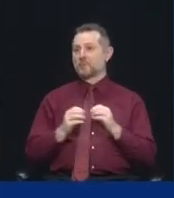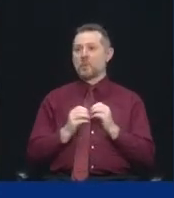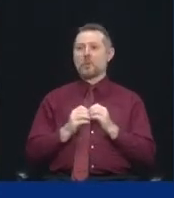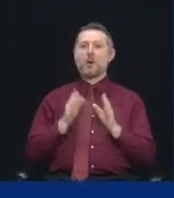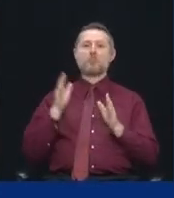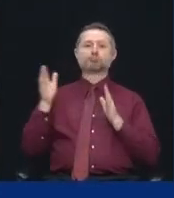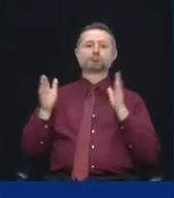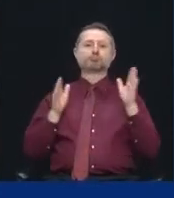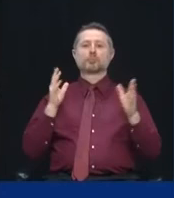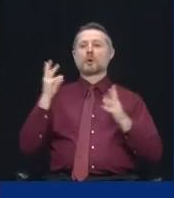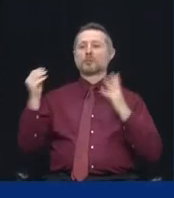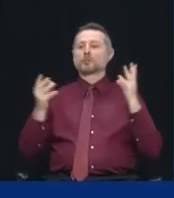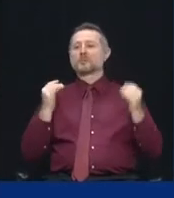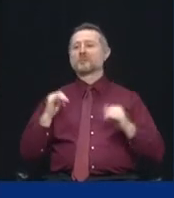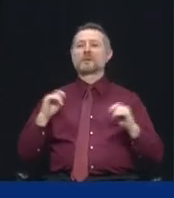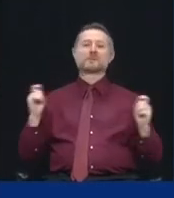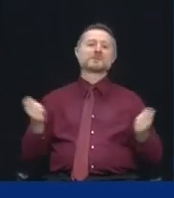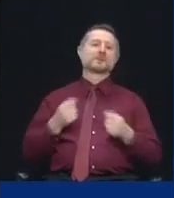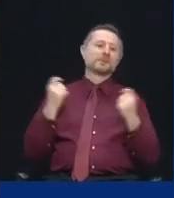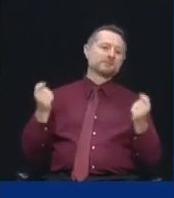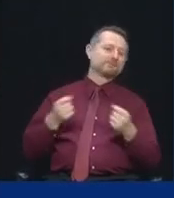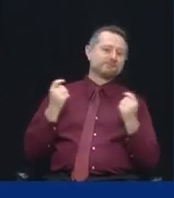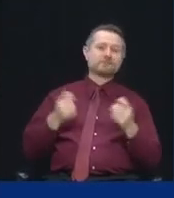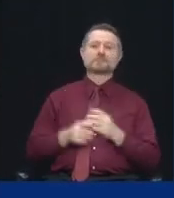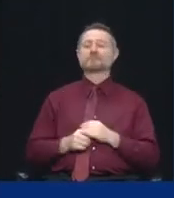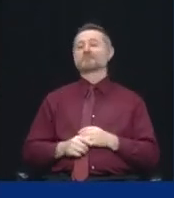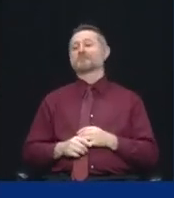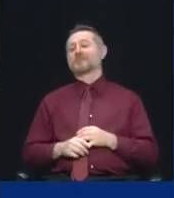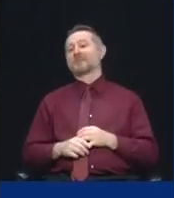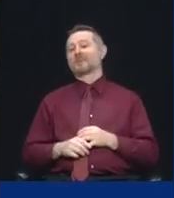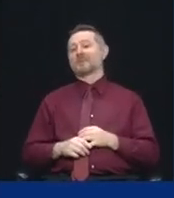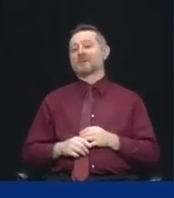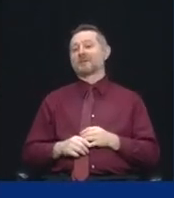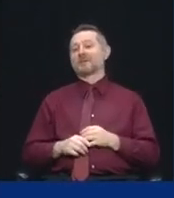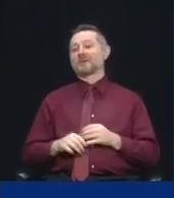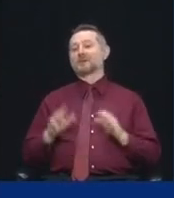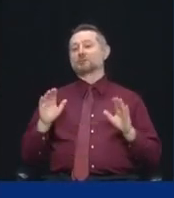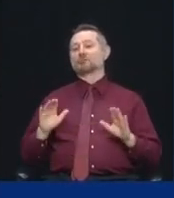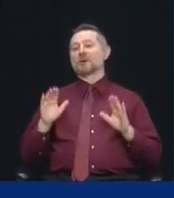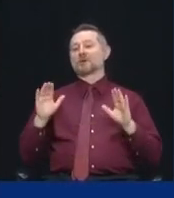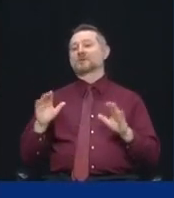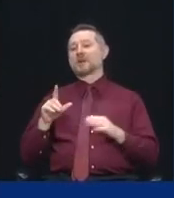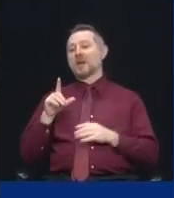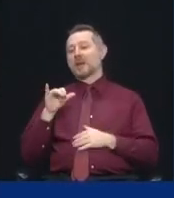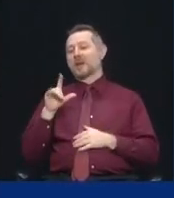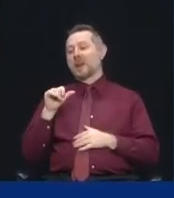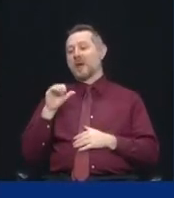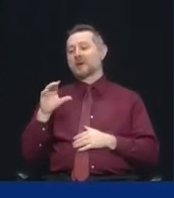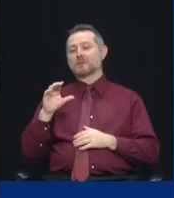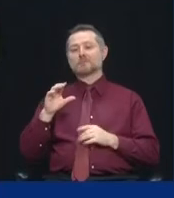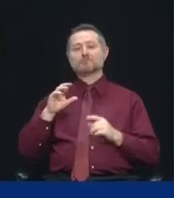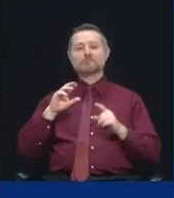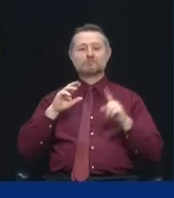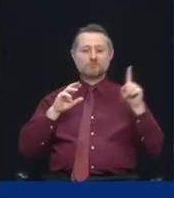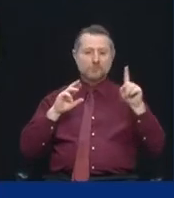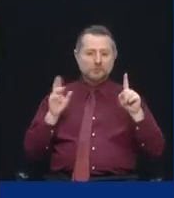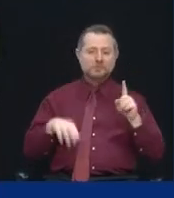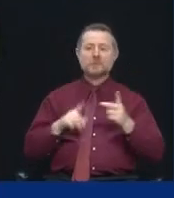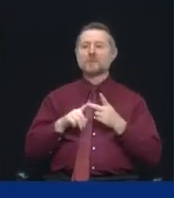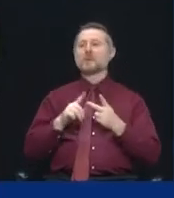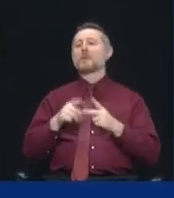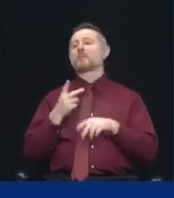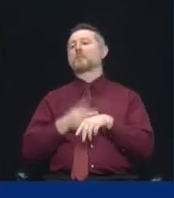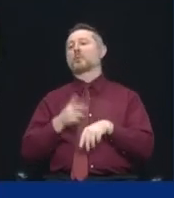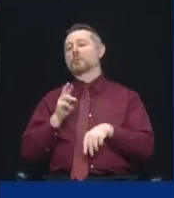starting to return, some of those include the Great Lilac Festival and the amazing Puerto Rican Festival in Rochester. Some of these outdoor festivals